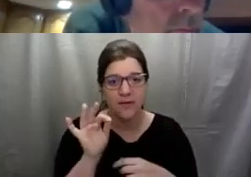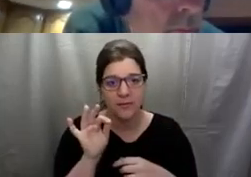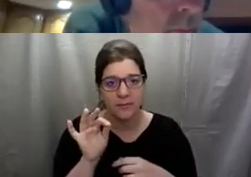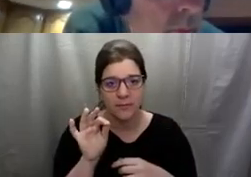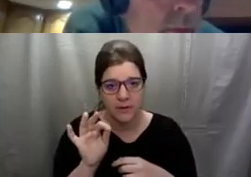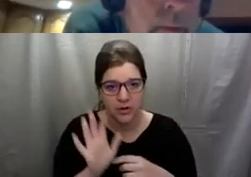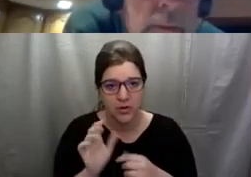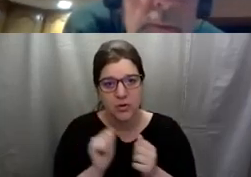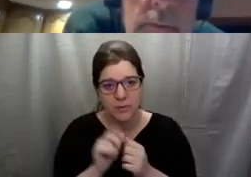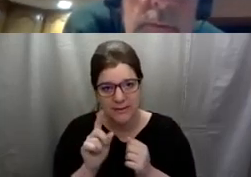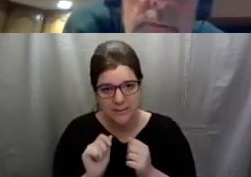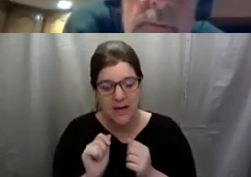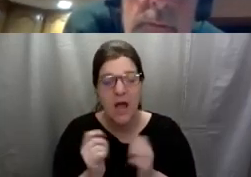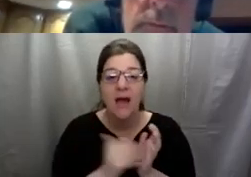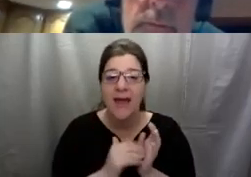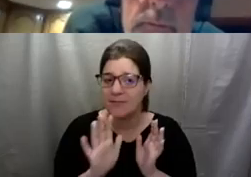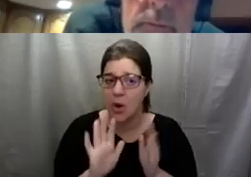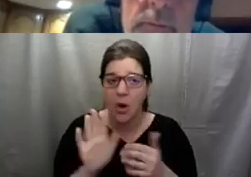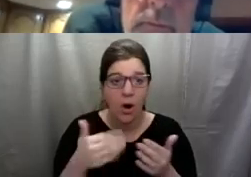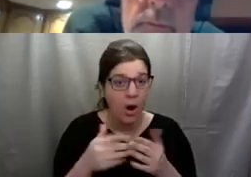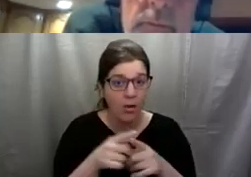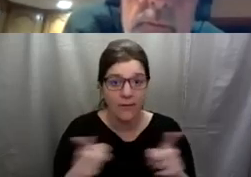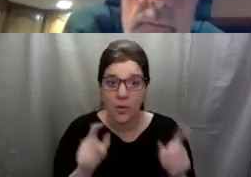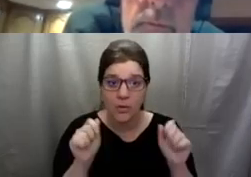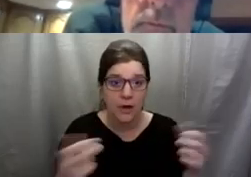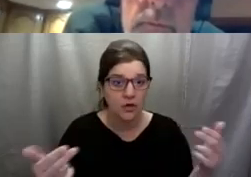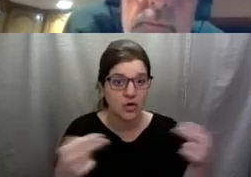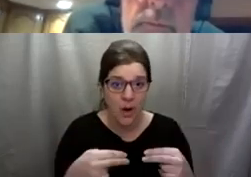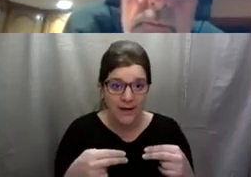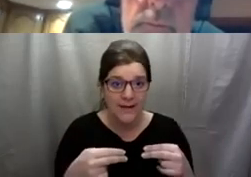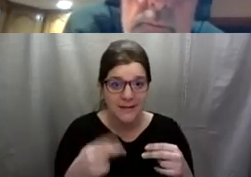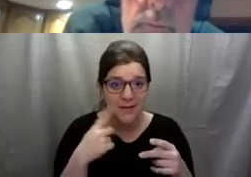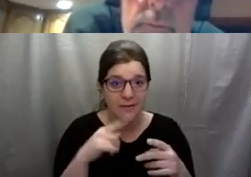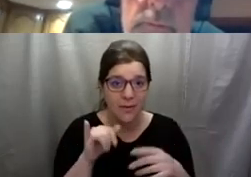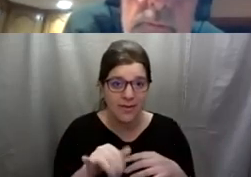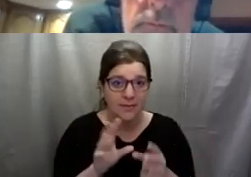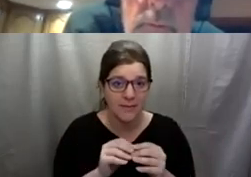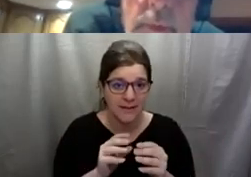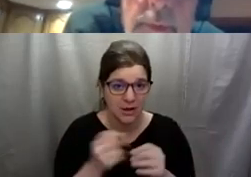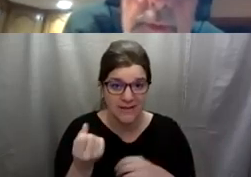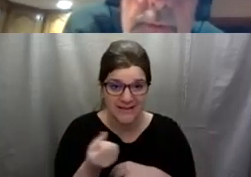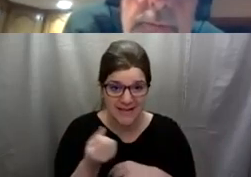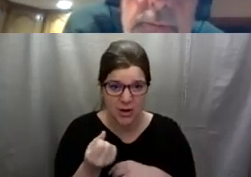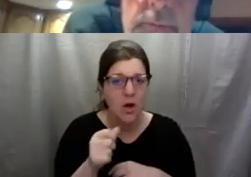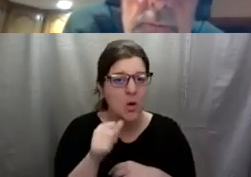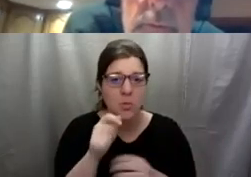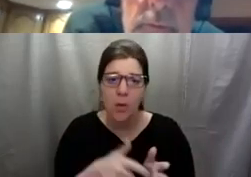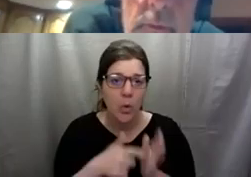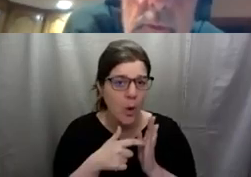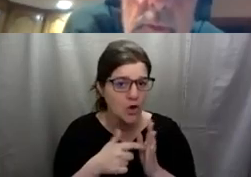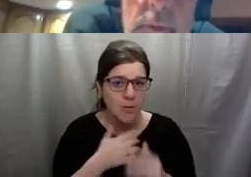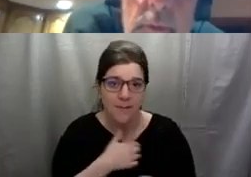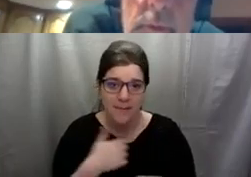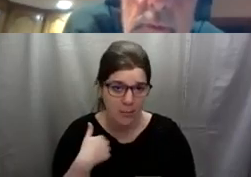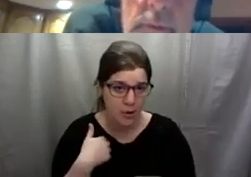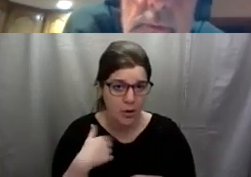Of course, everyone here is welcome to join that meeting. You don't have to be a member to be a part